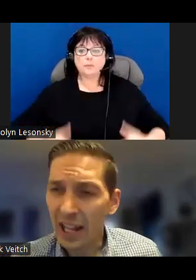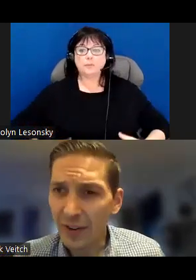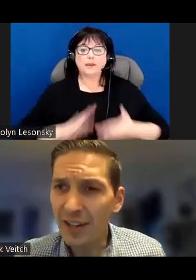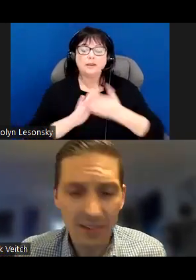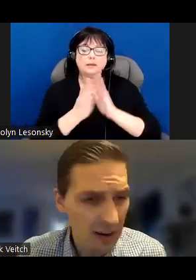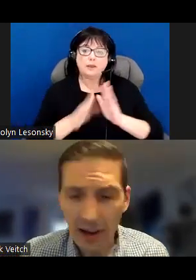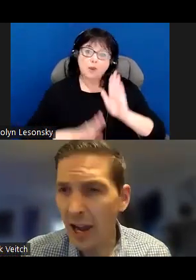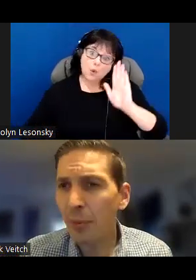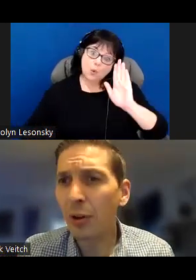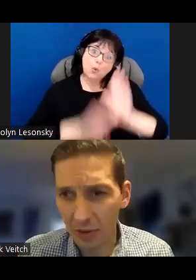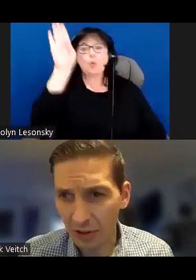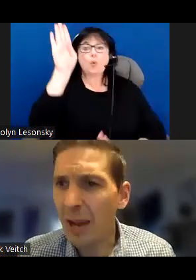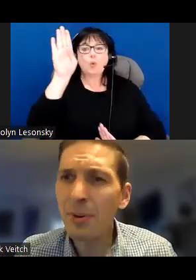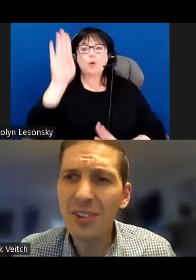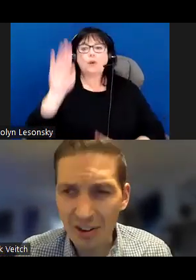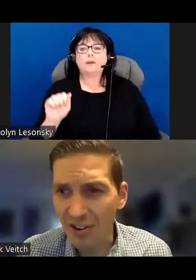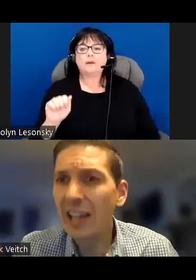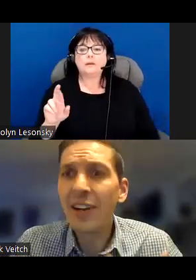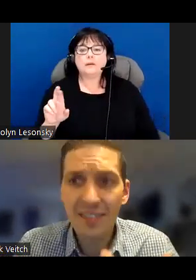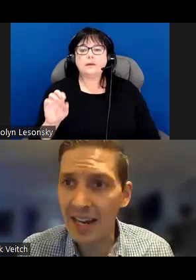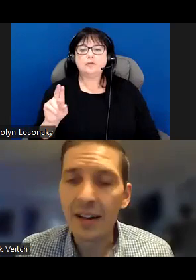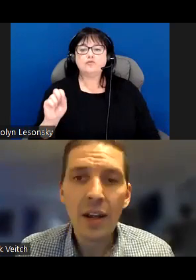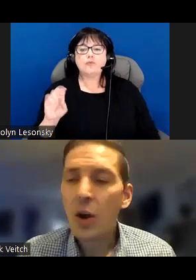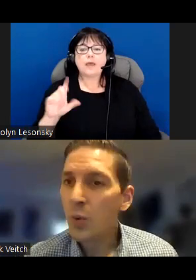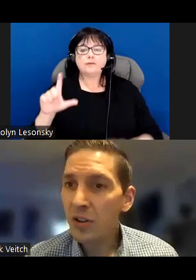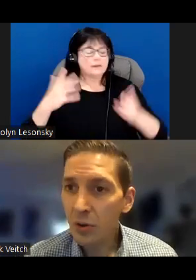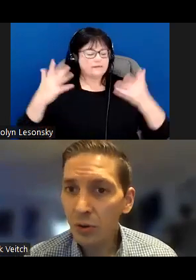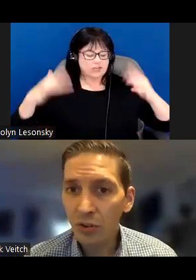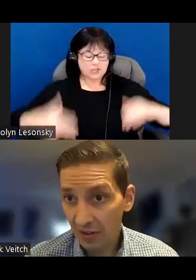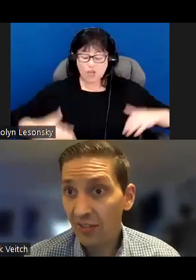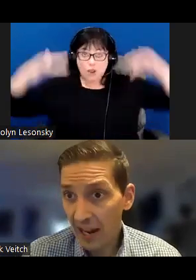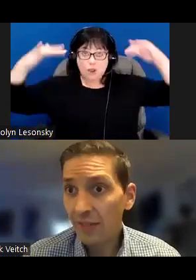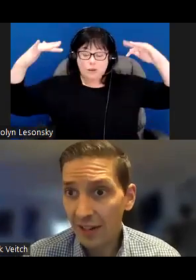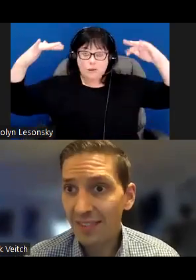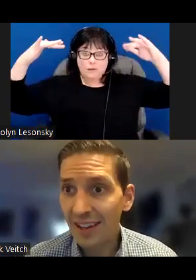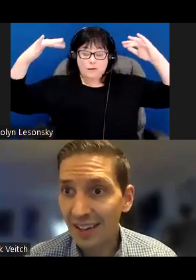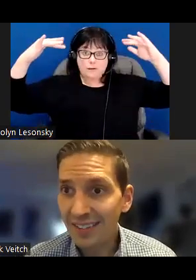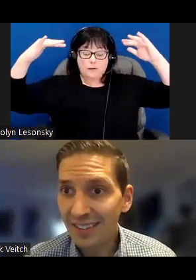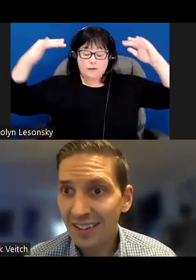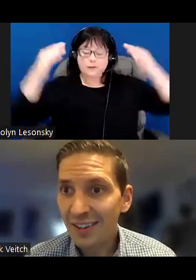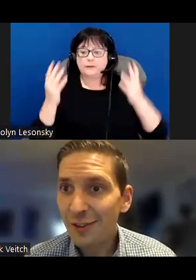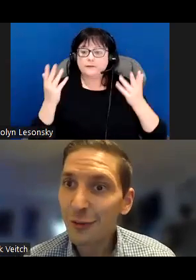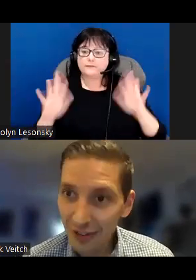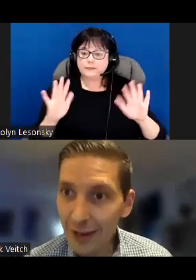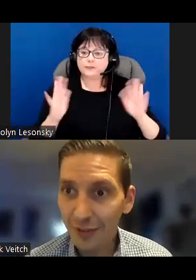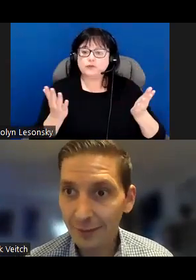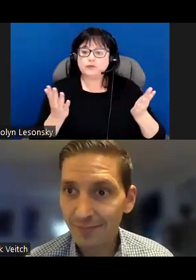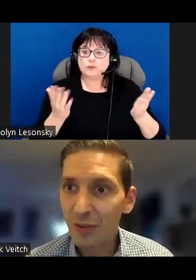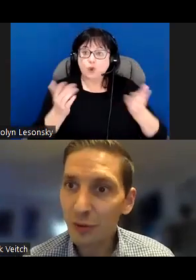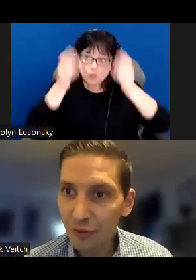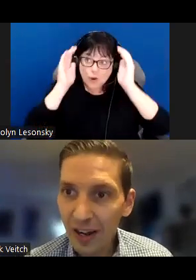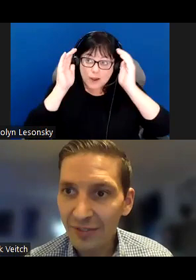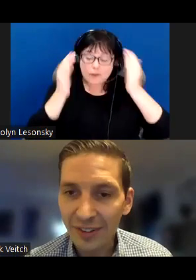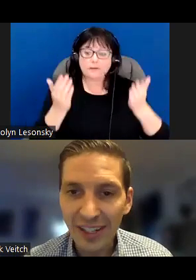arousal, elevated hyper alertness, hypertension, elevated state. We use this elevated state for